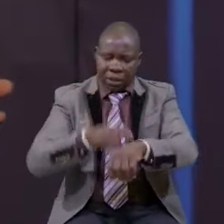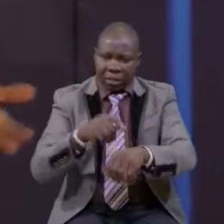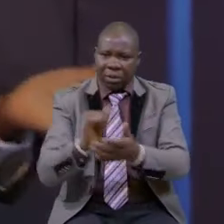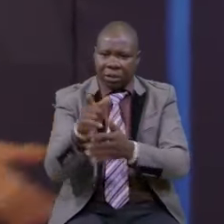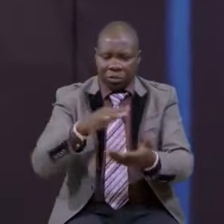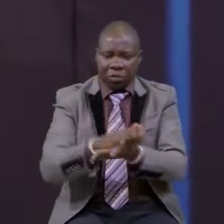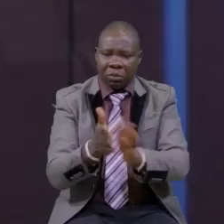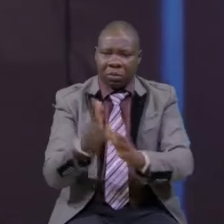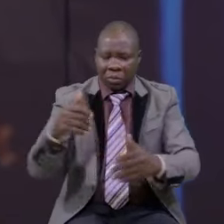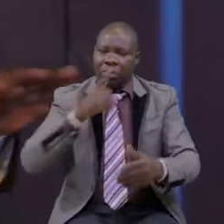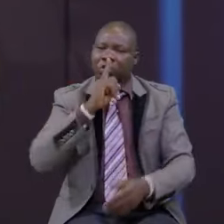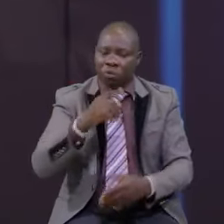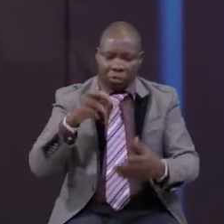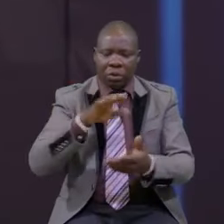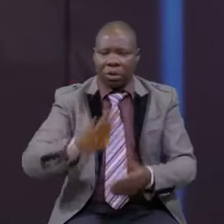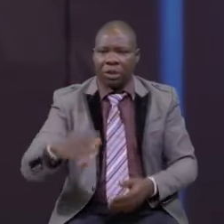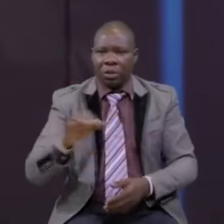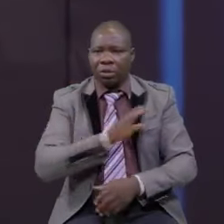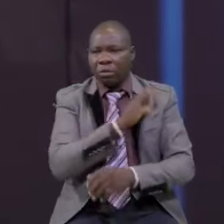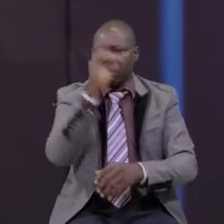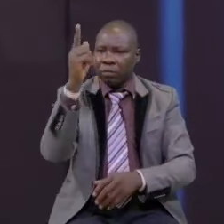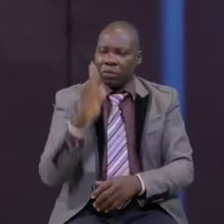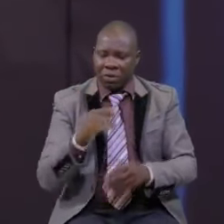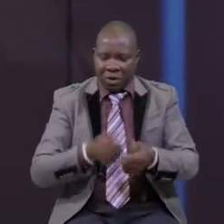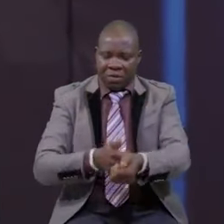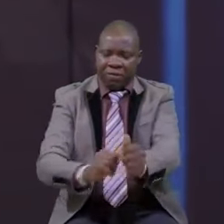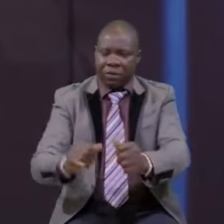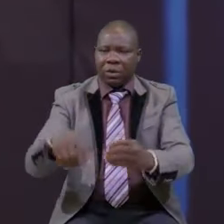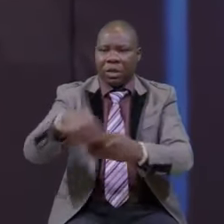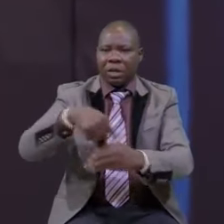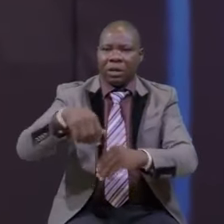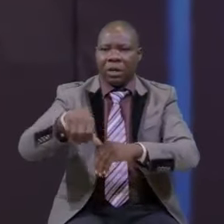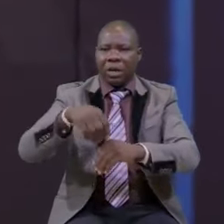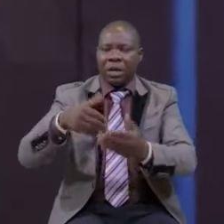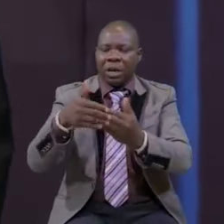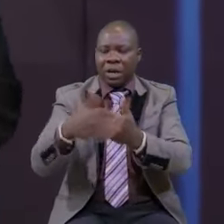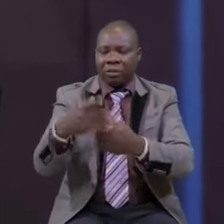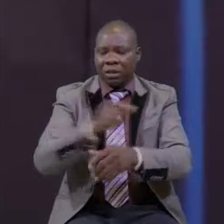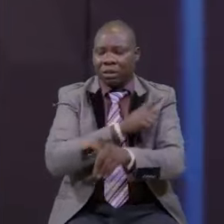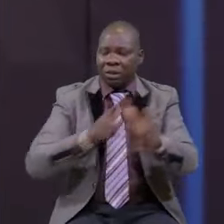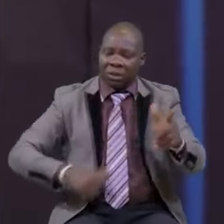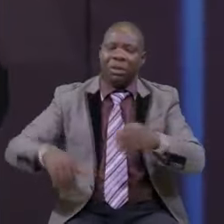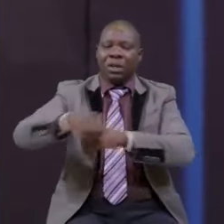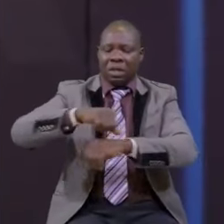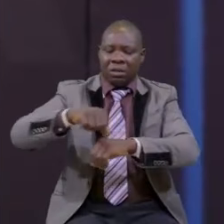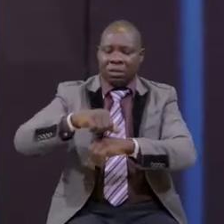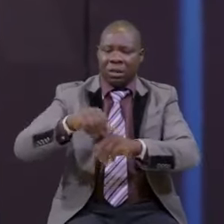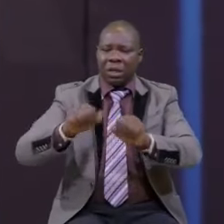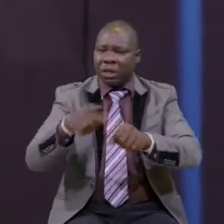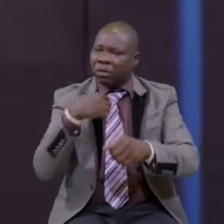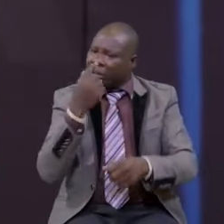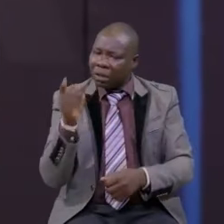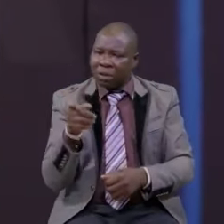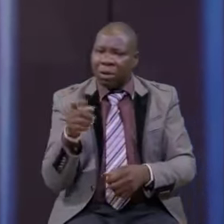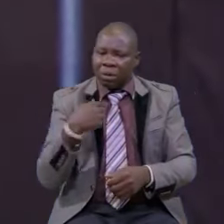of God, following after the Lord? No, they cannot tell. Can you tell me of the change? If any man be in Christ, it's a new creature. All things